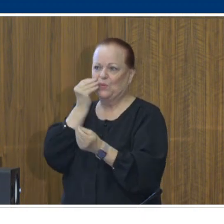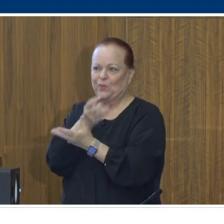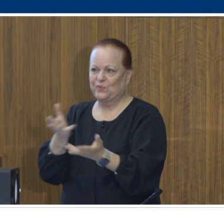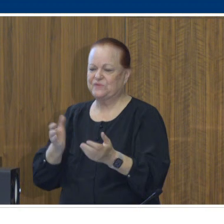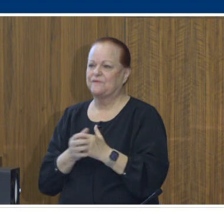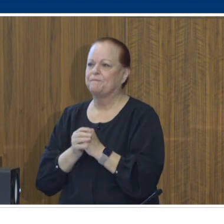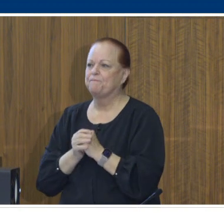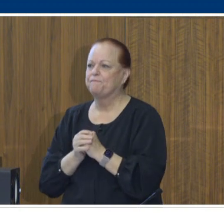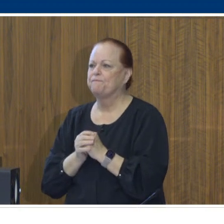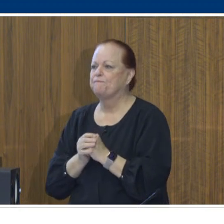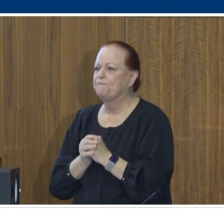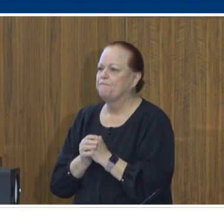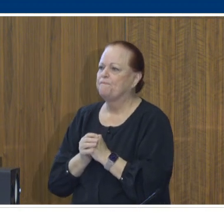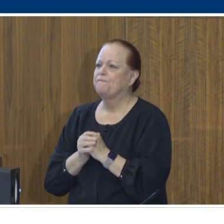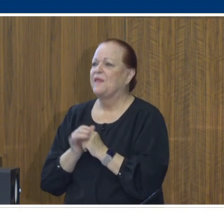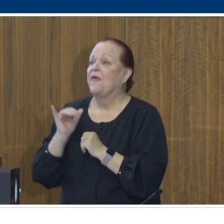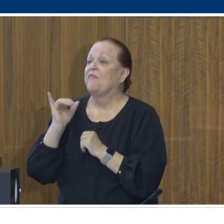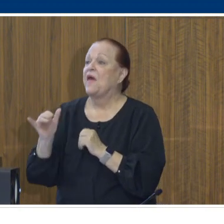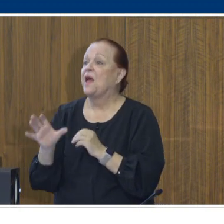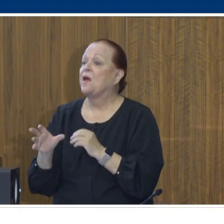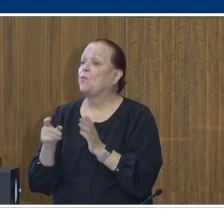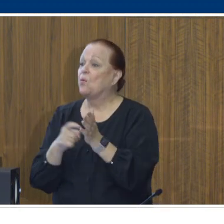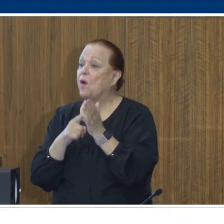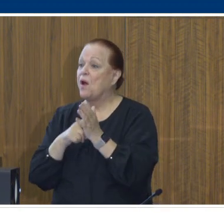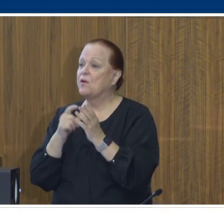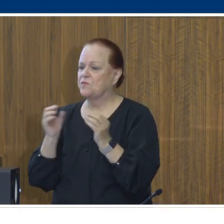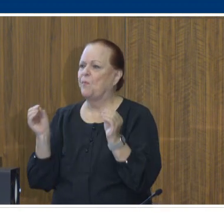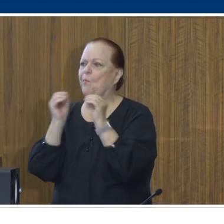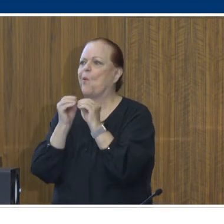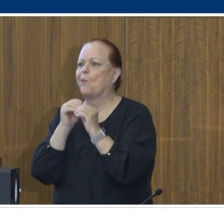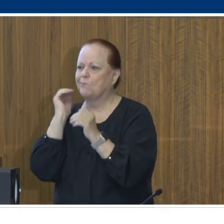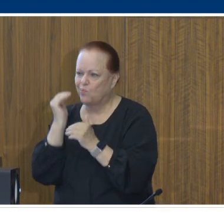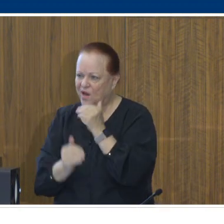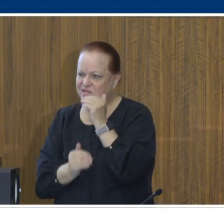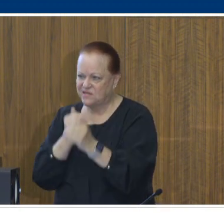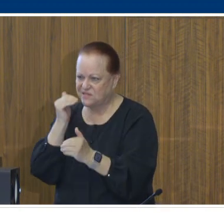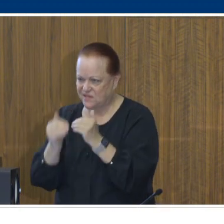format requires additional processing, which has already begun.